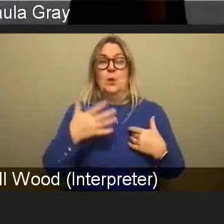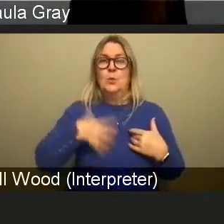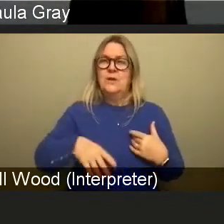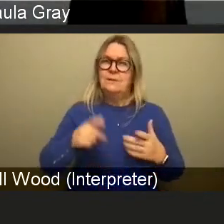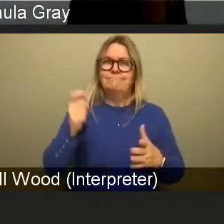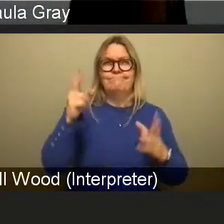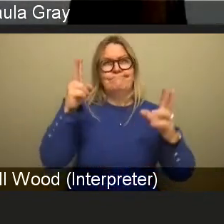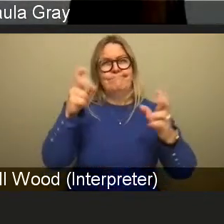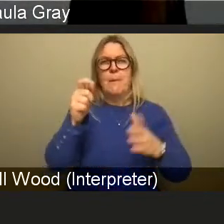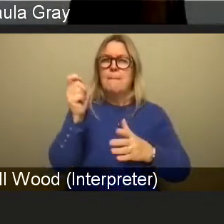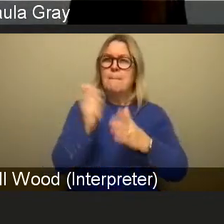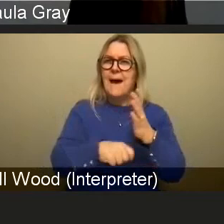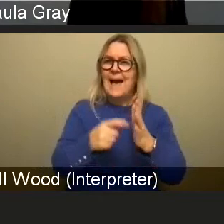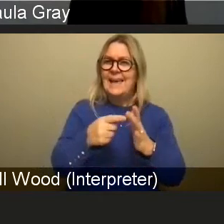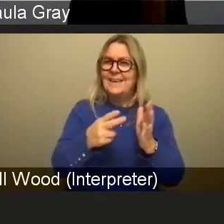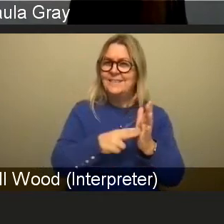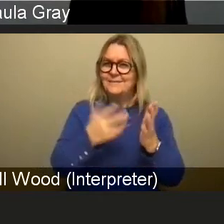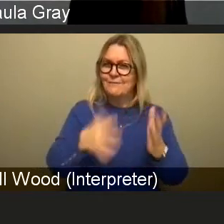staff.